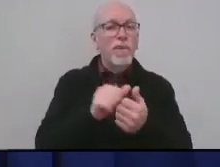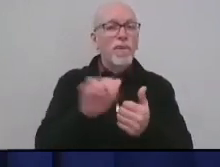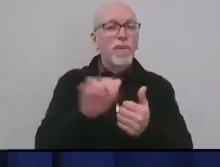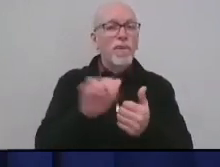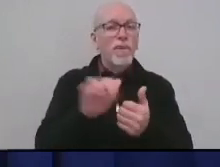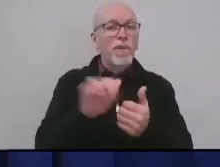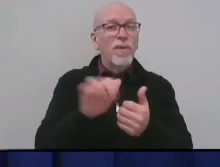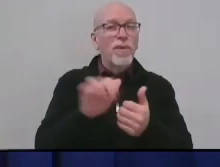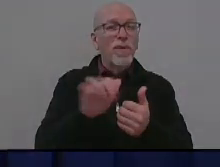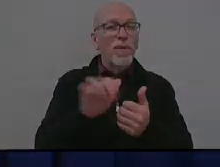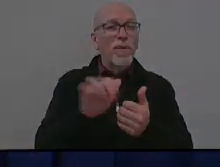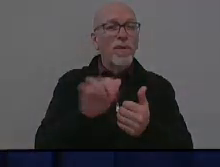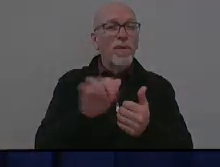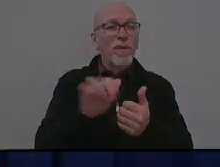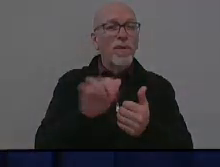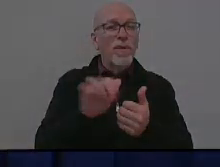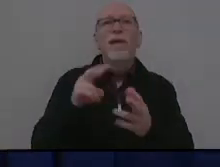reflecting